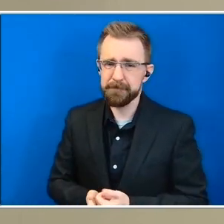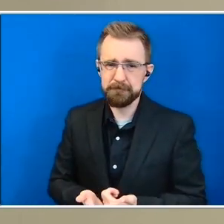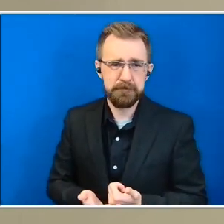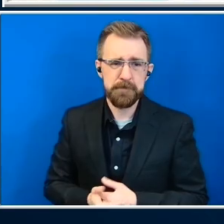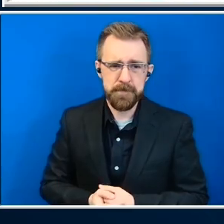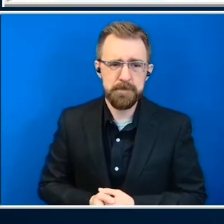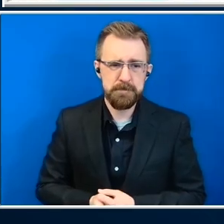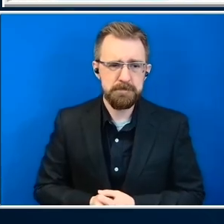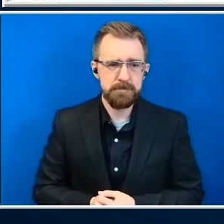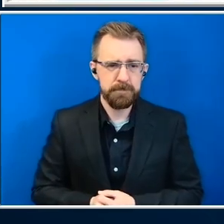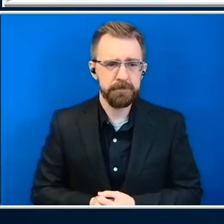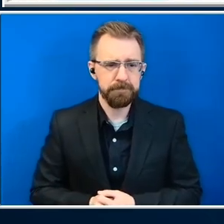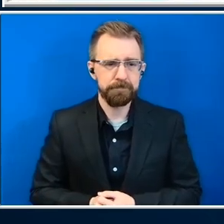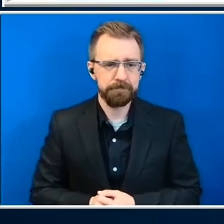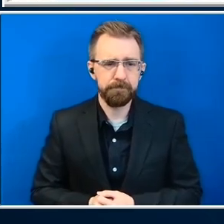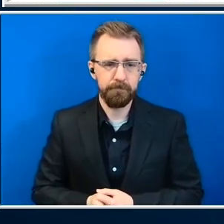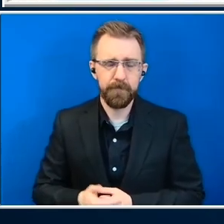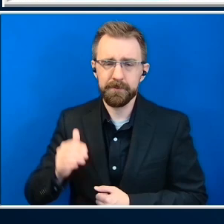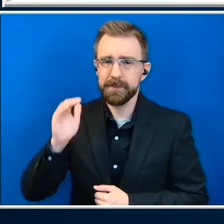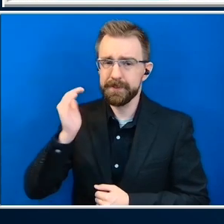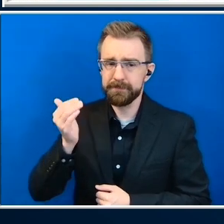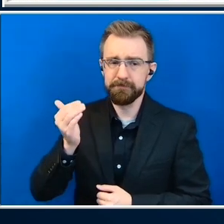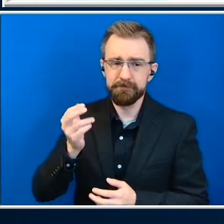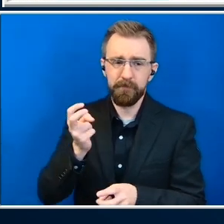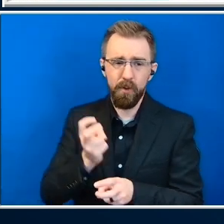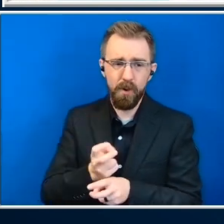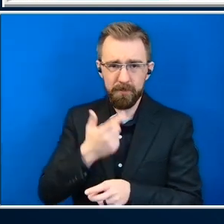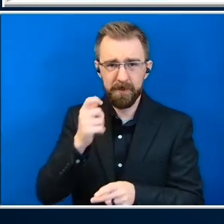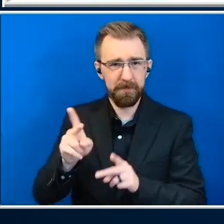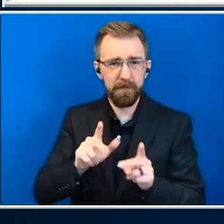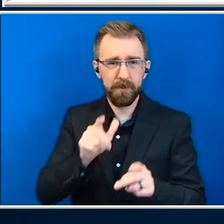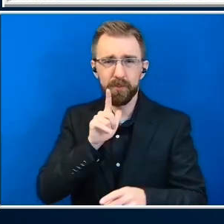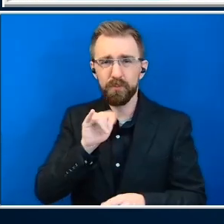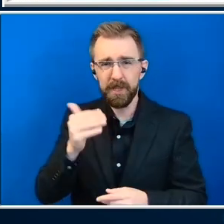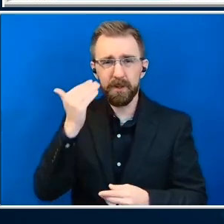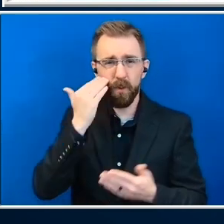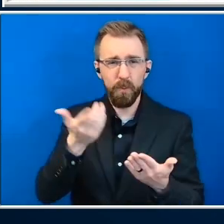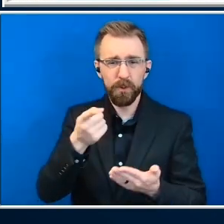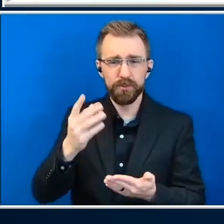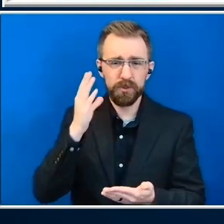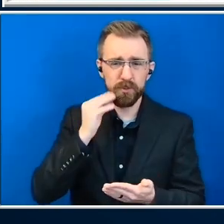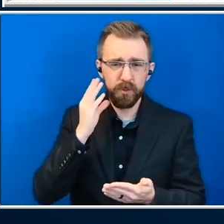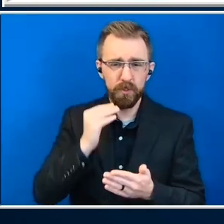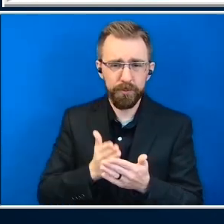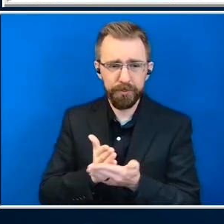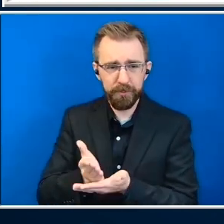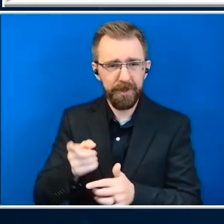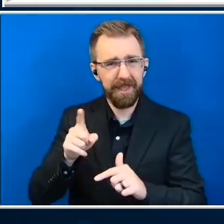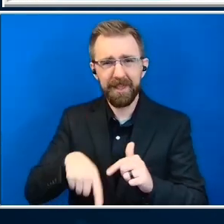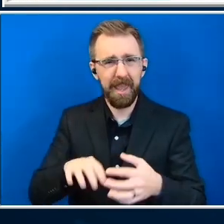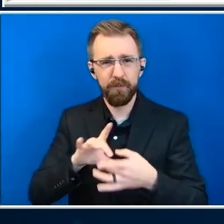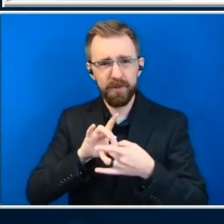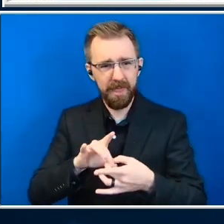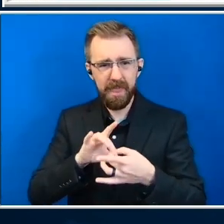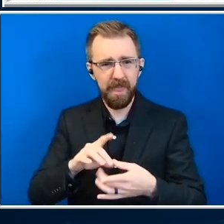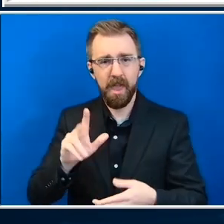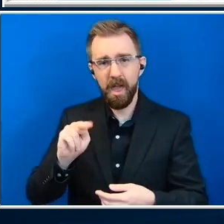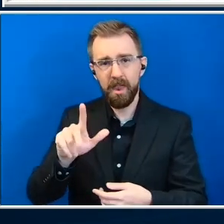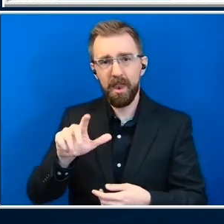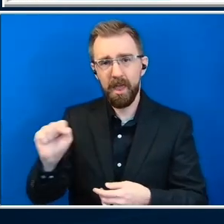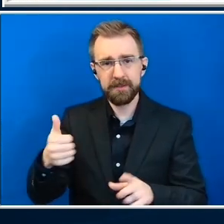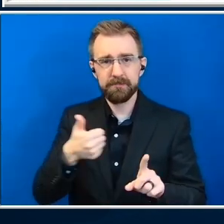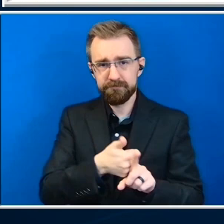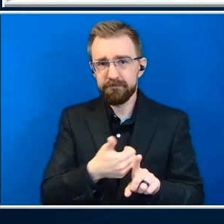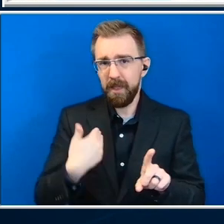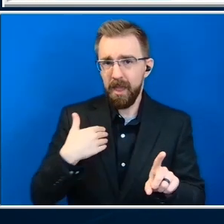It would seem incredibly hard because people don't really know what you are going through and can't relate to that unless they themselves have done it, have gone through it,